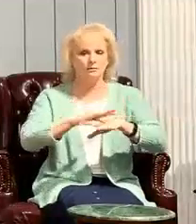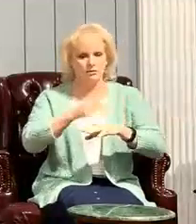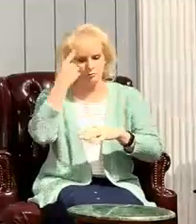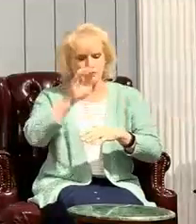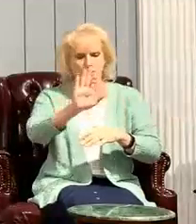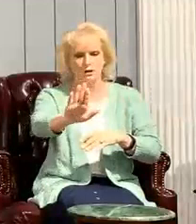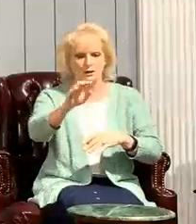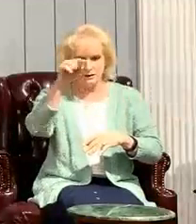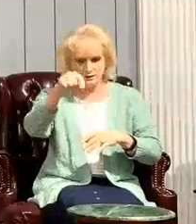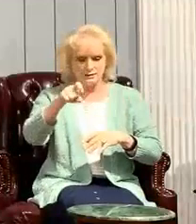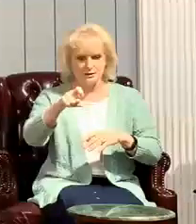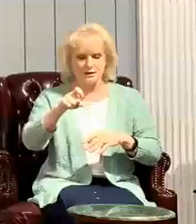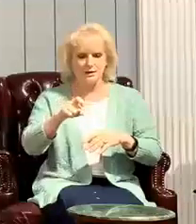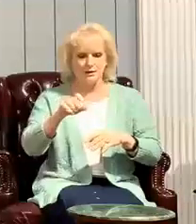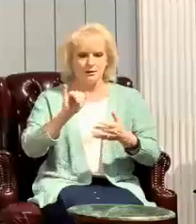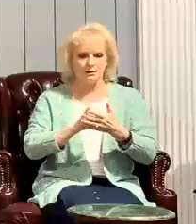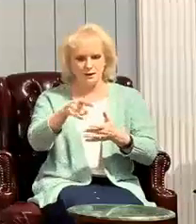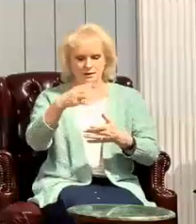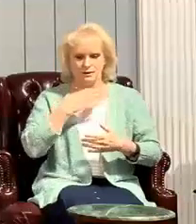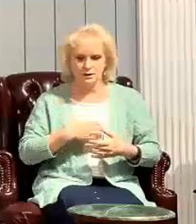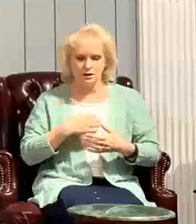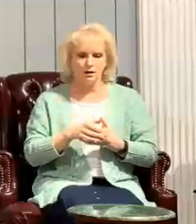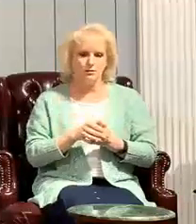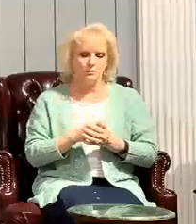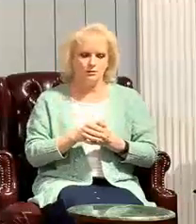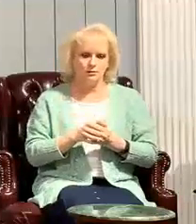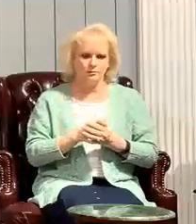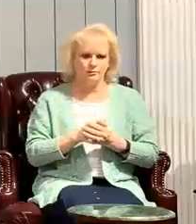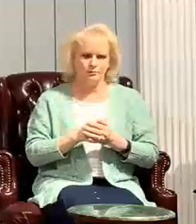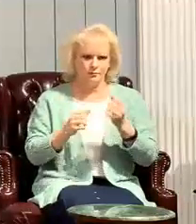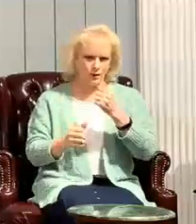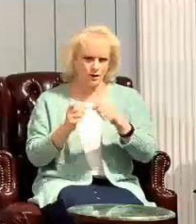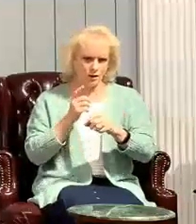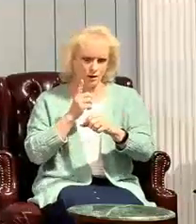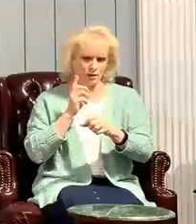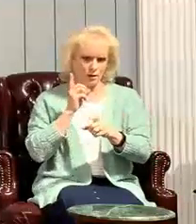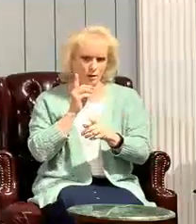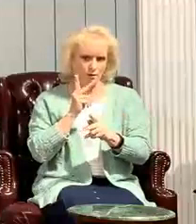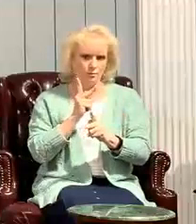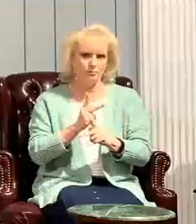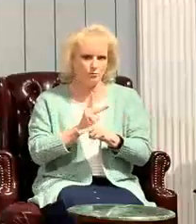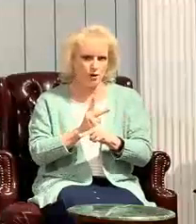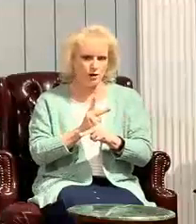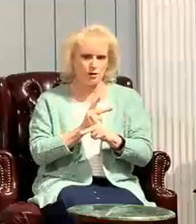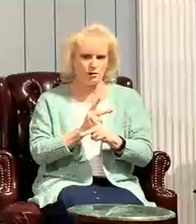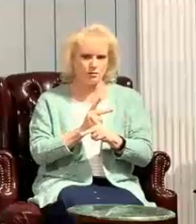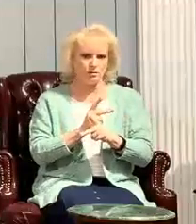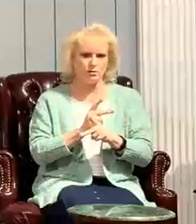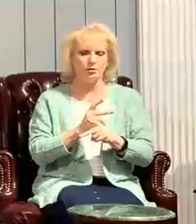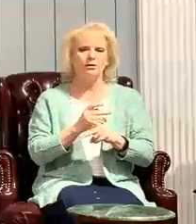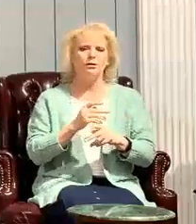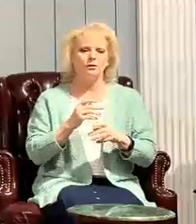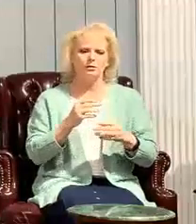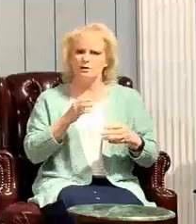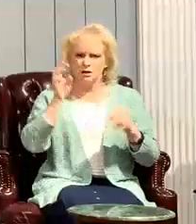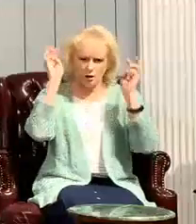that which he wanteth. Beware that there be not a thought in thy wicked heart, saying, the seventh year, the year